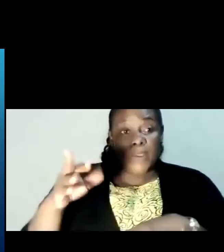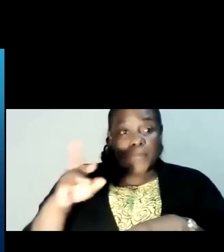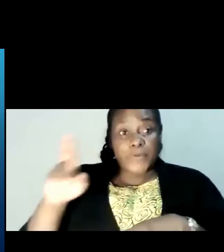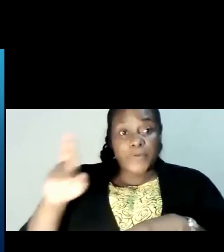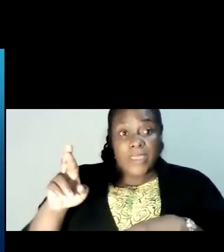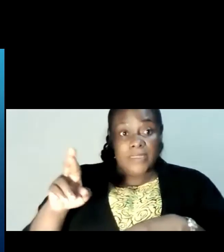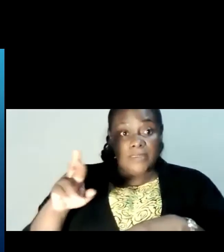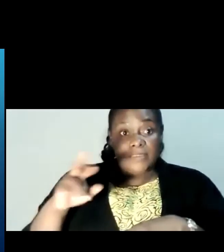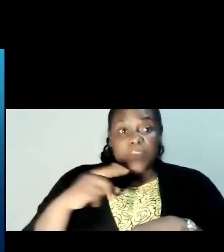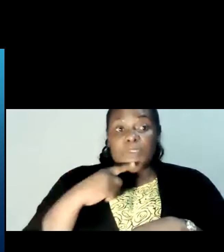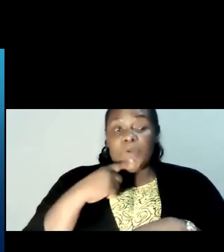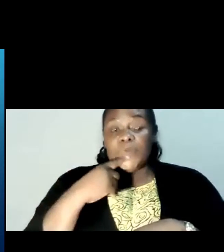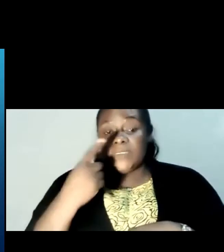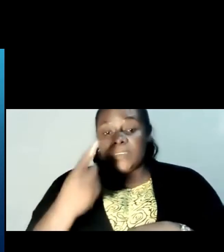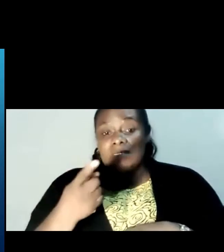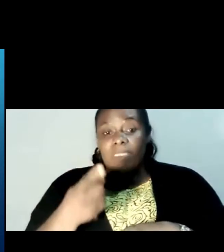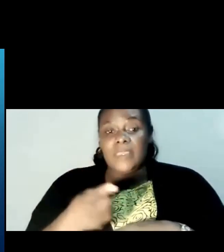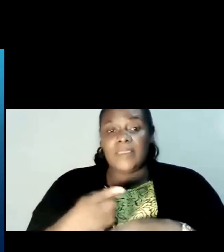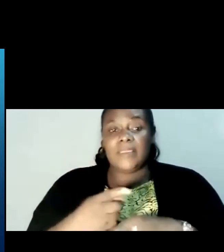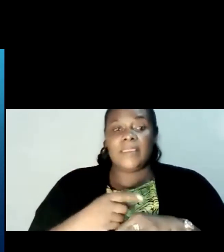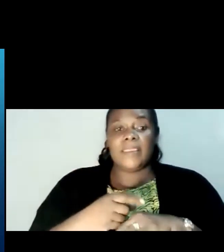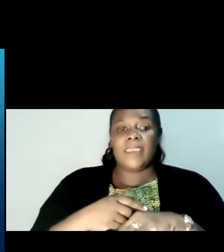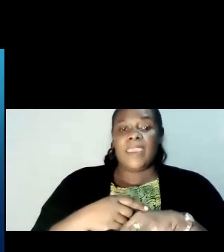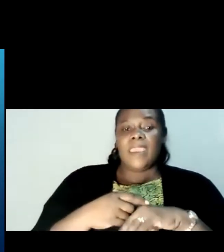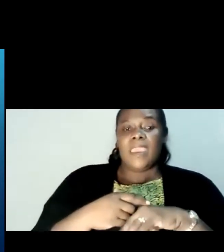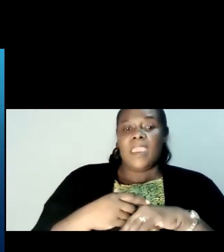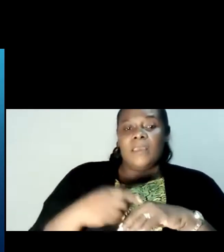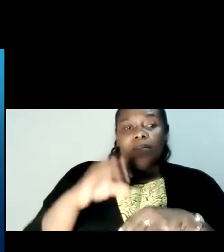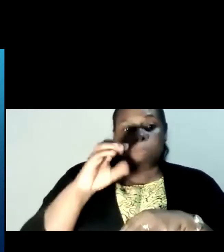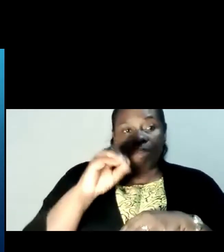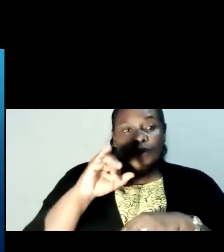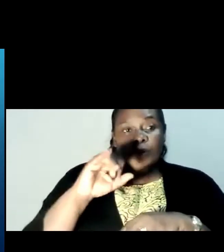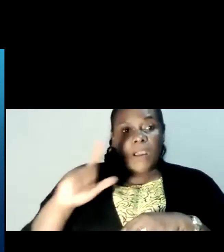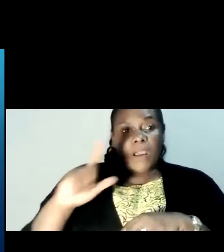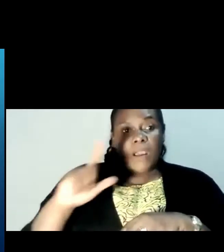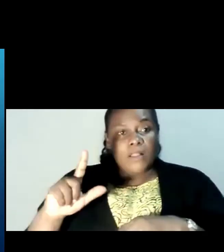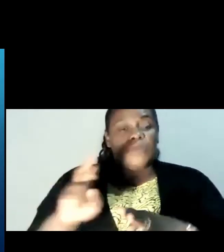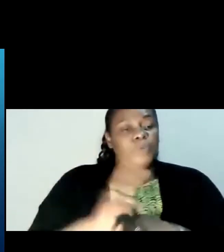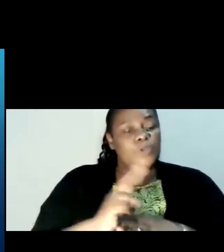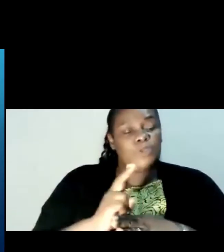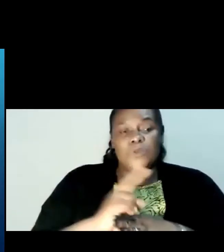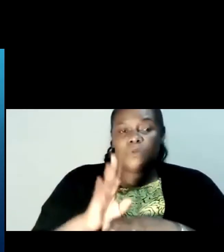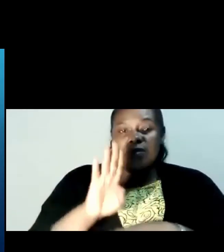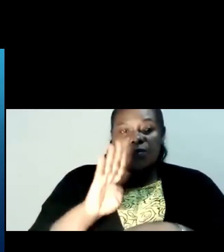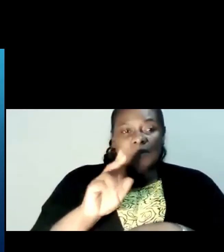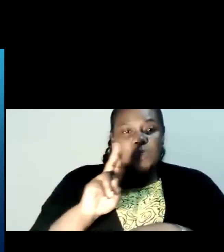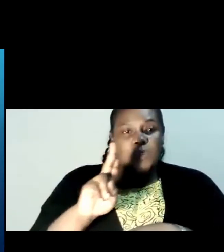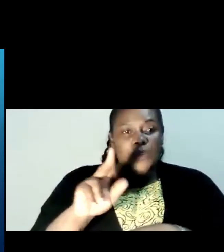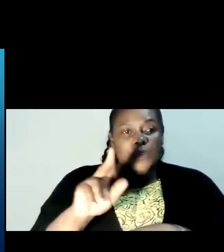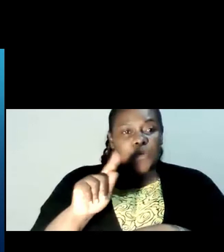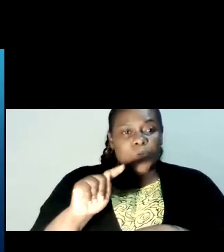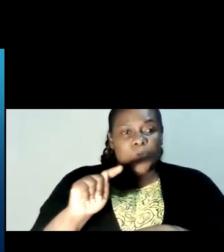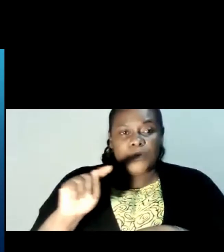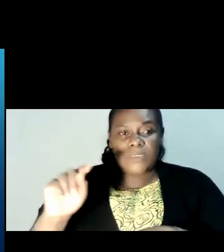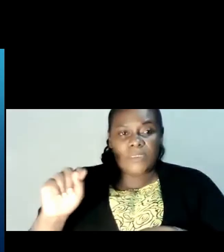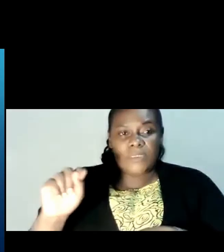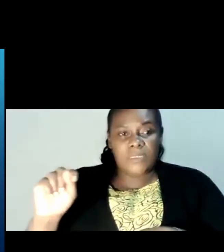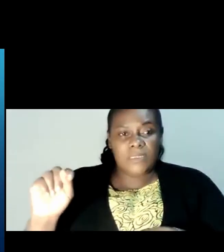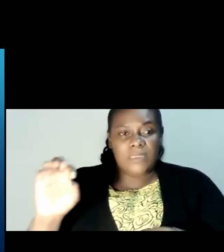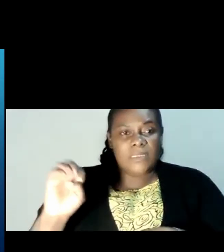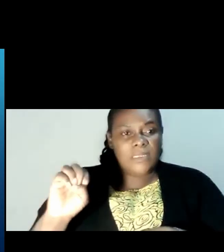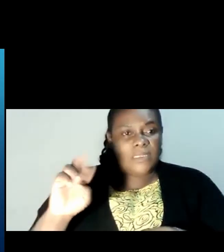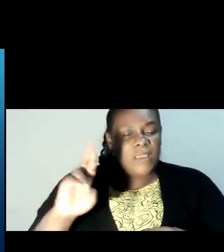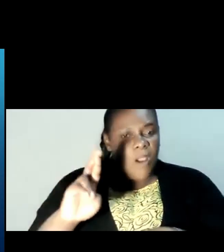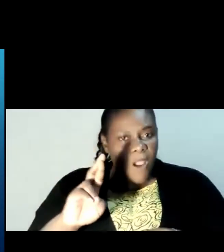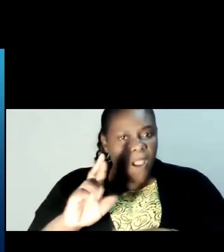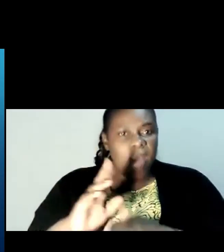Again, in the Caribbean, we use a lot of butter. We use a lot of oil, and in some places, some kitchens,